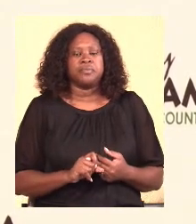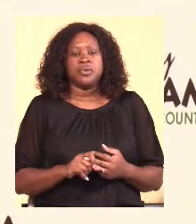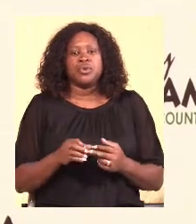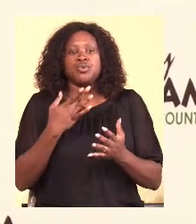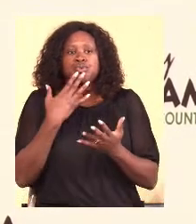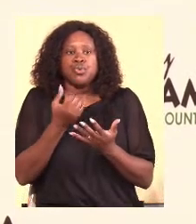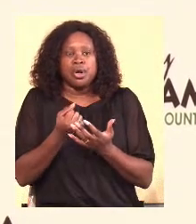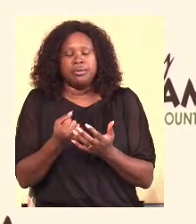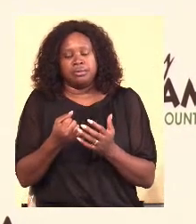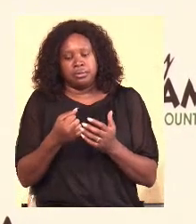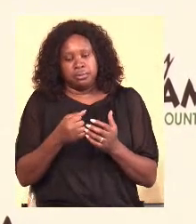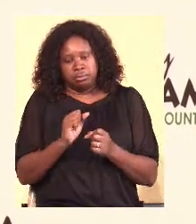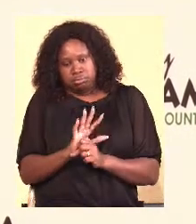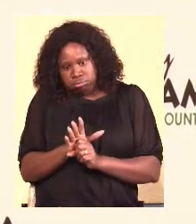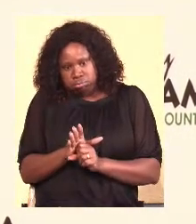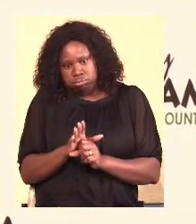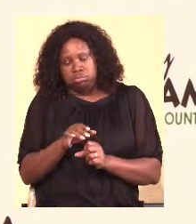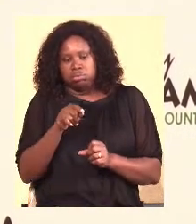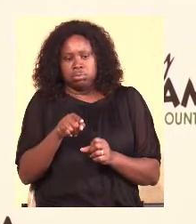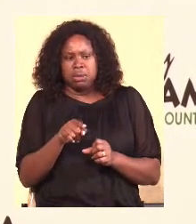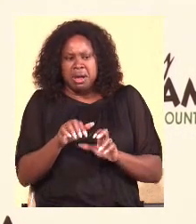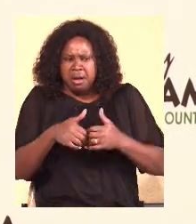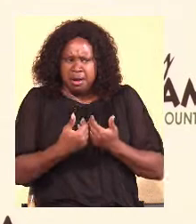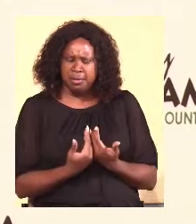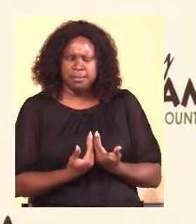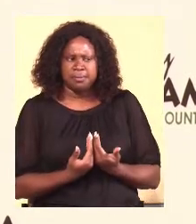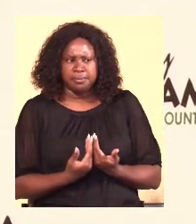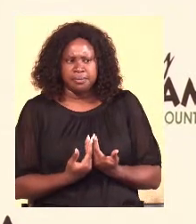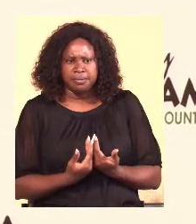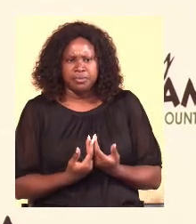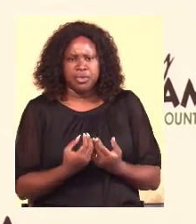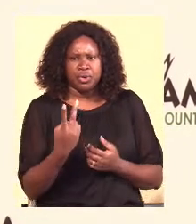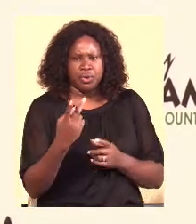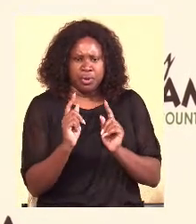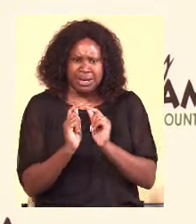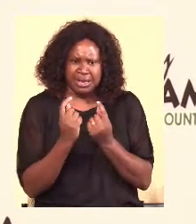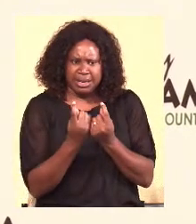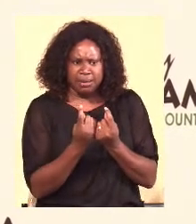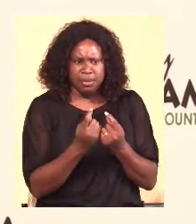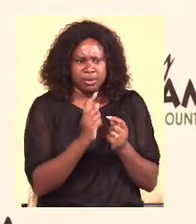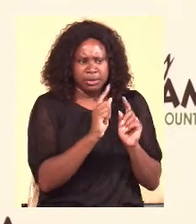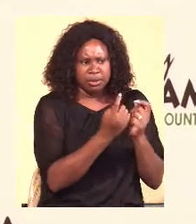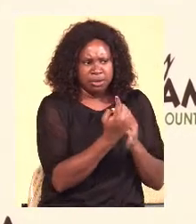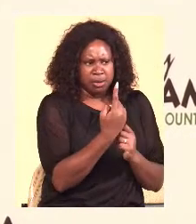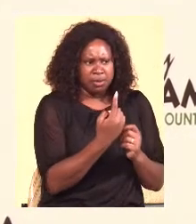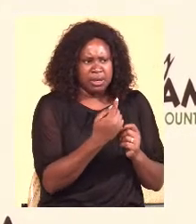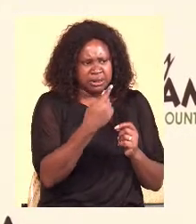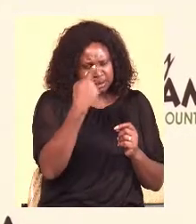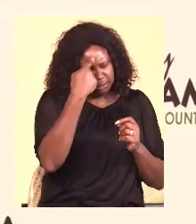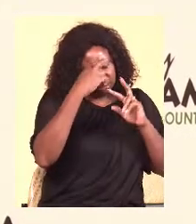diagnostics. This thematic area has 2 teams. One will be looking into testing and